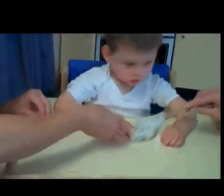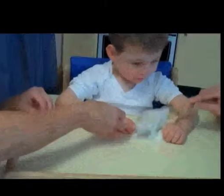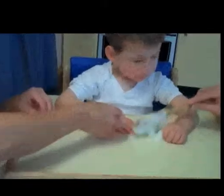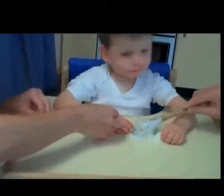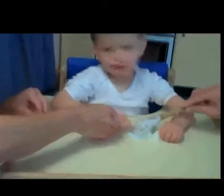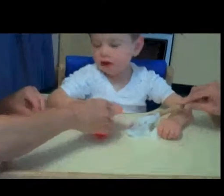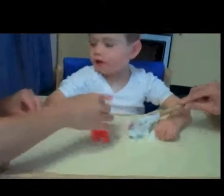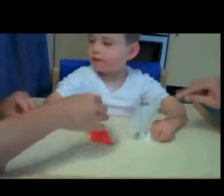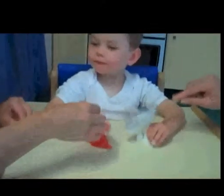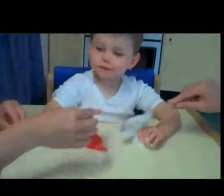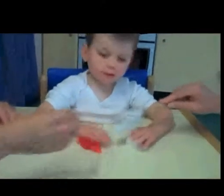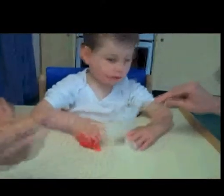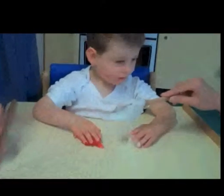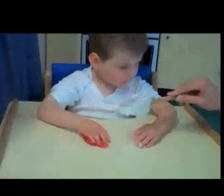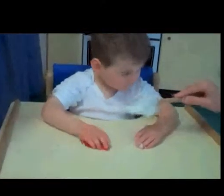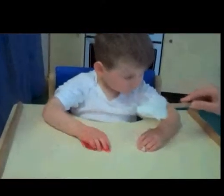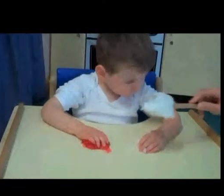wood.